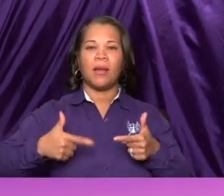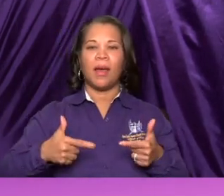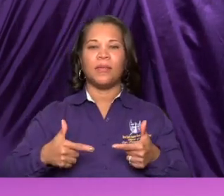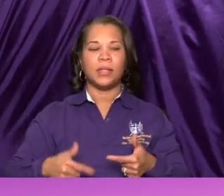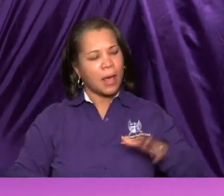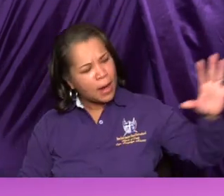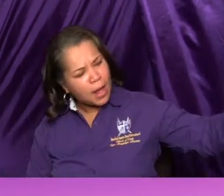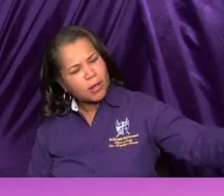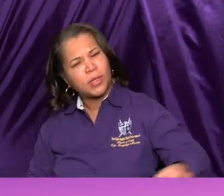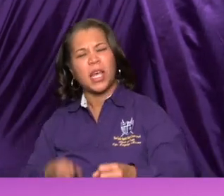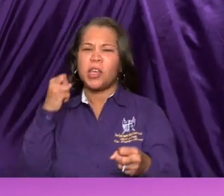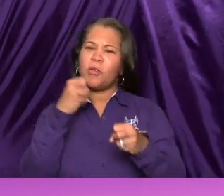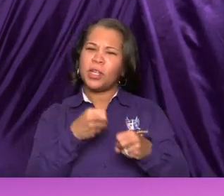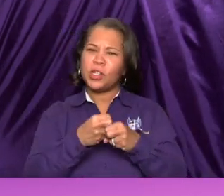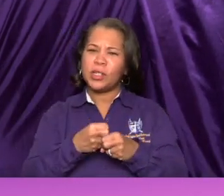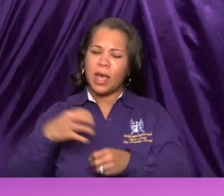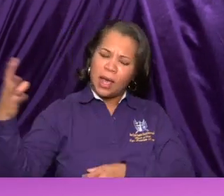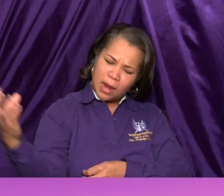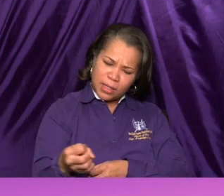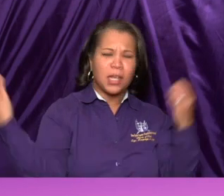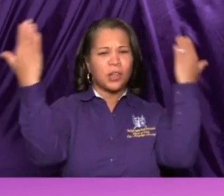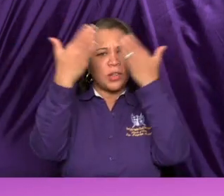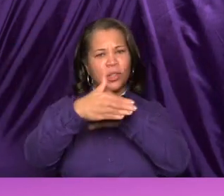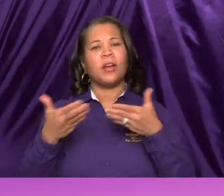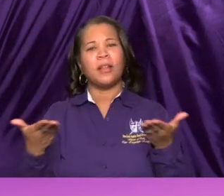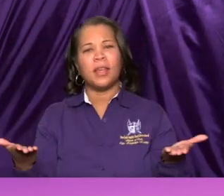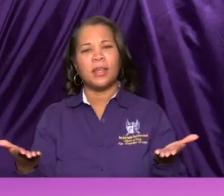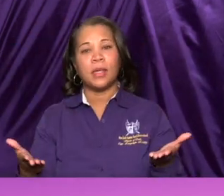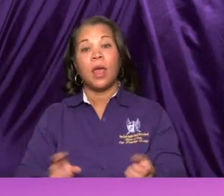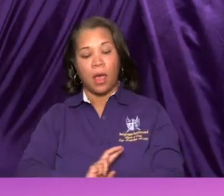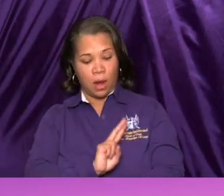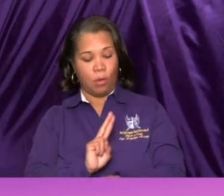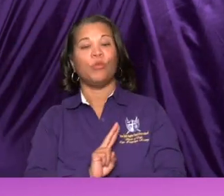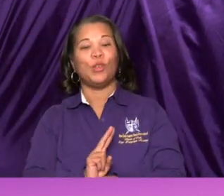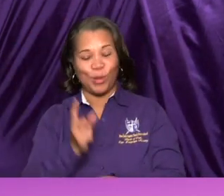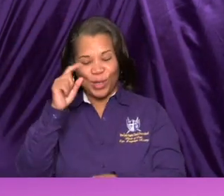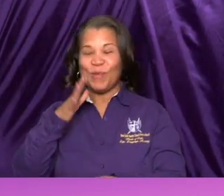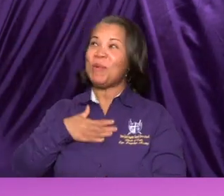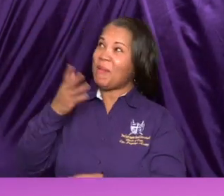your issue, and I'll take your dark thing, and I will use it for my glory.